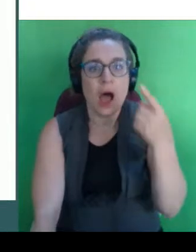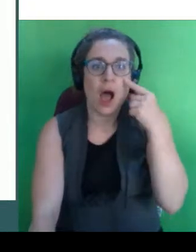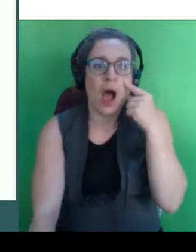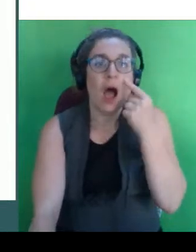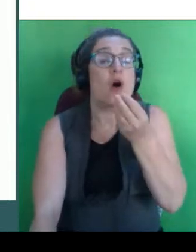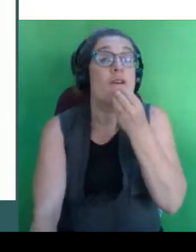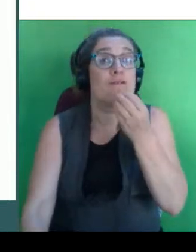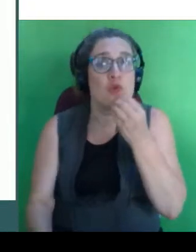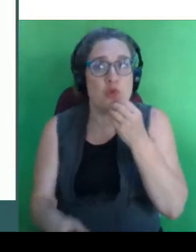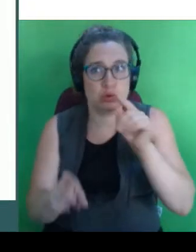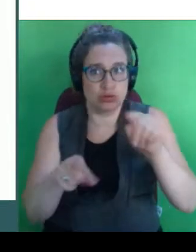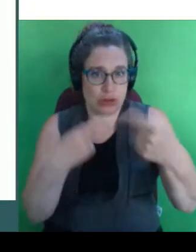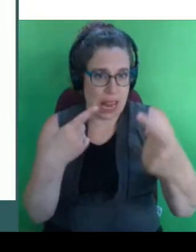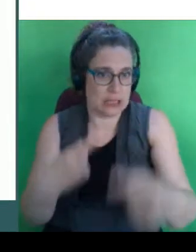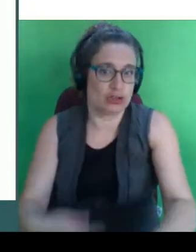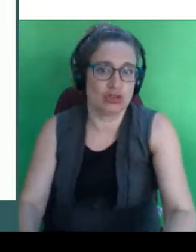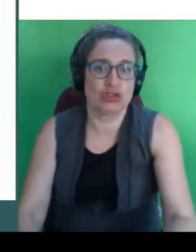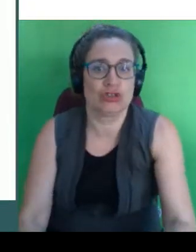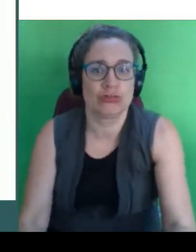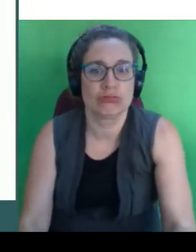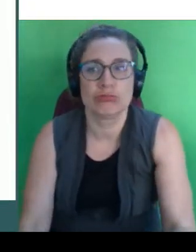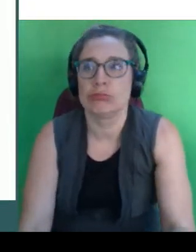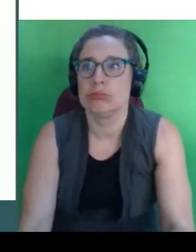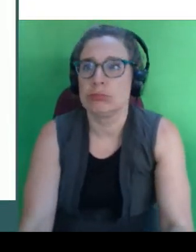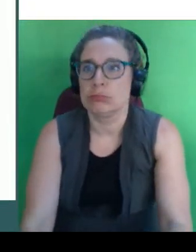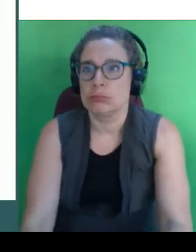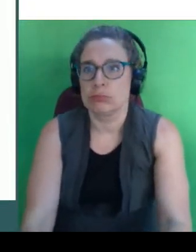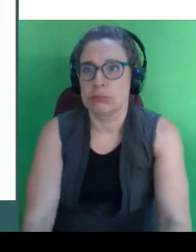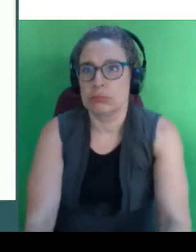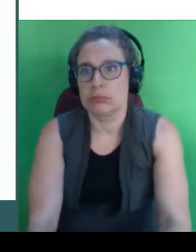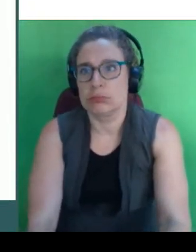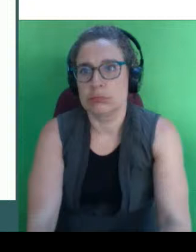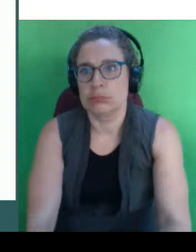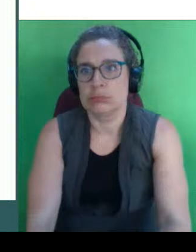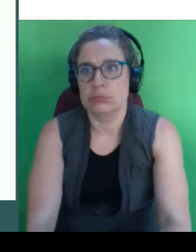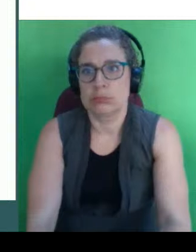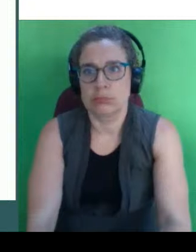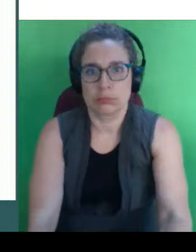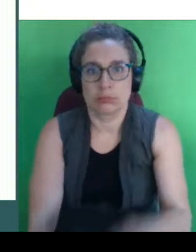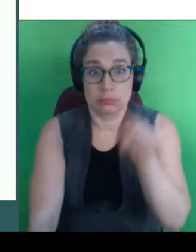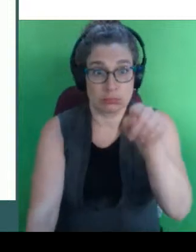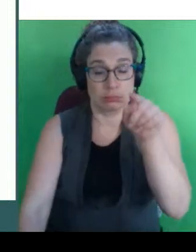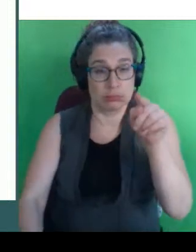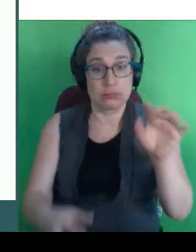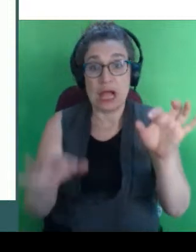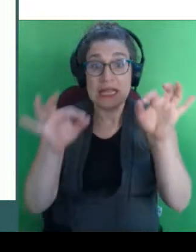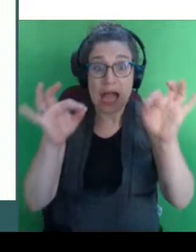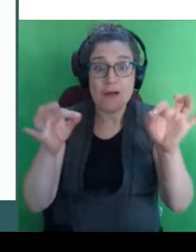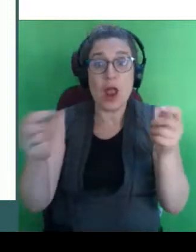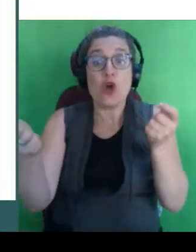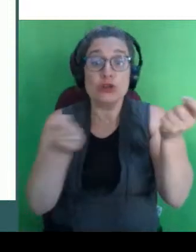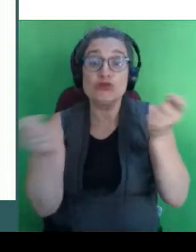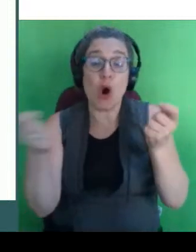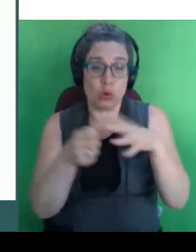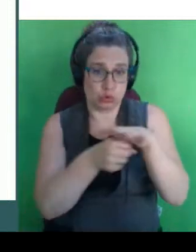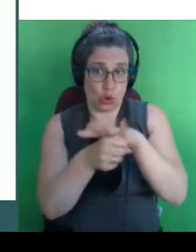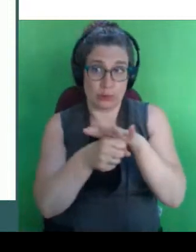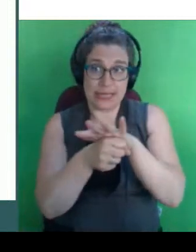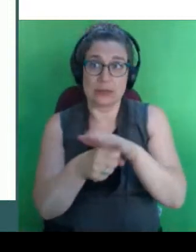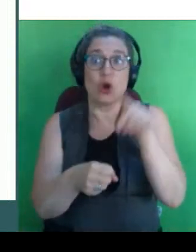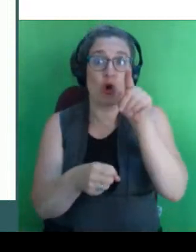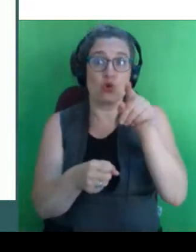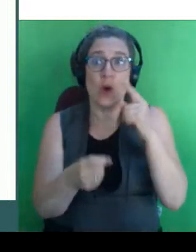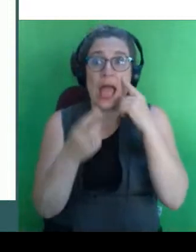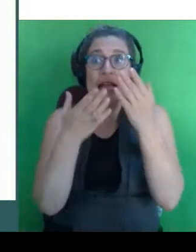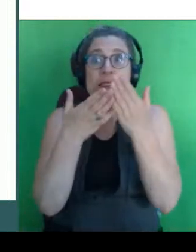So this is a test where essentially under carefully controlled circumstances, you expose the patient